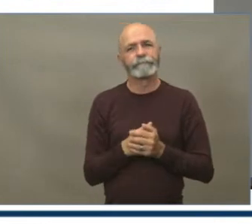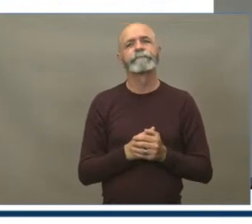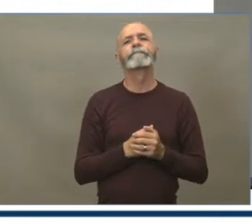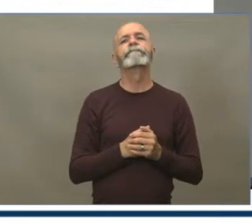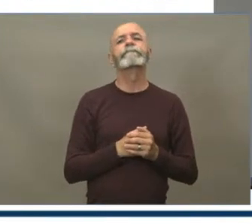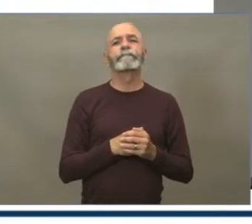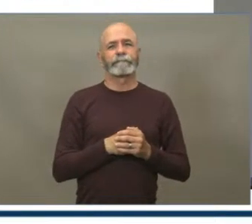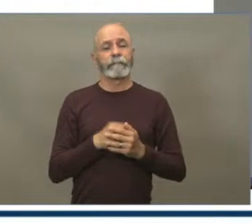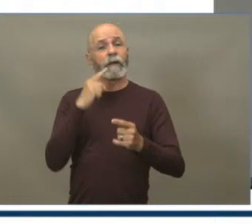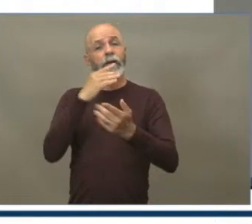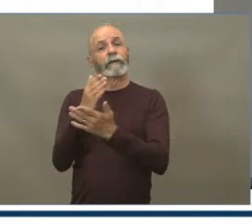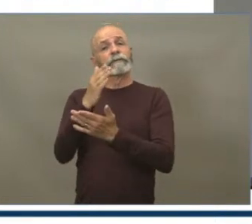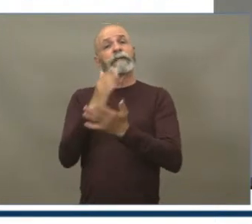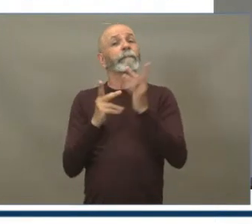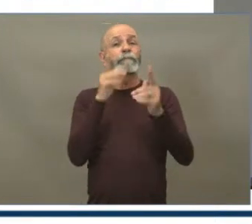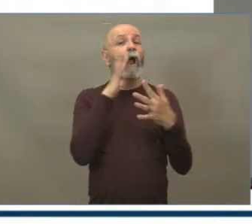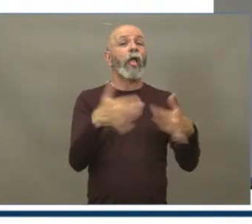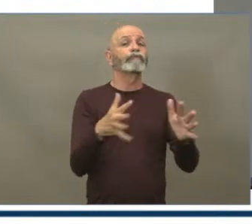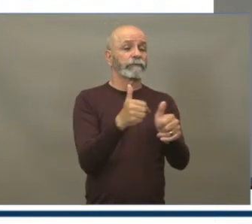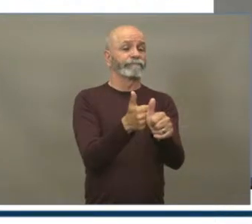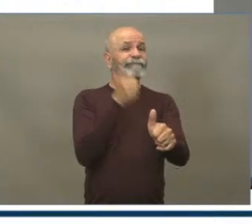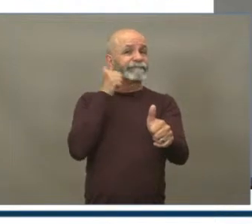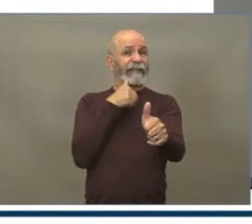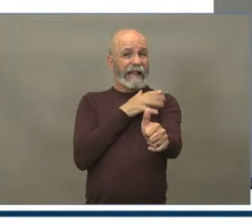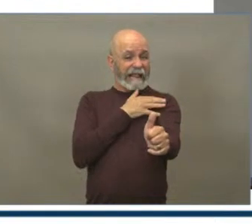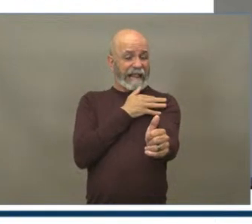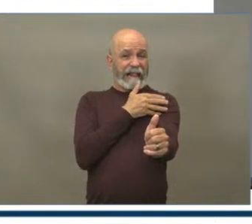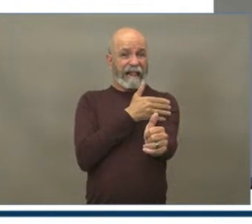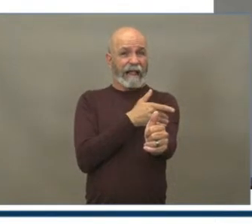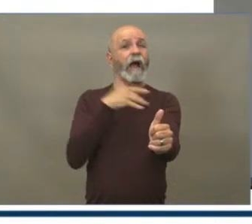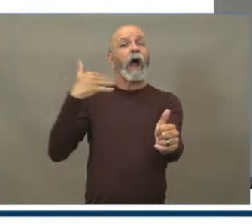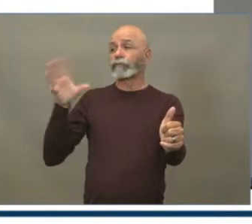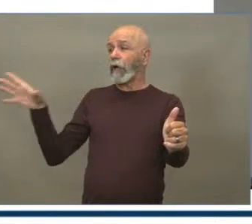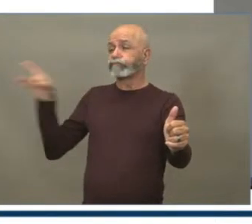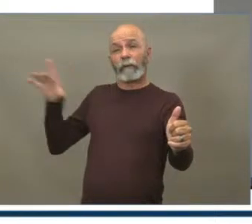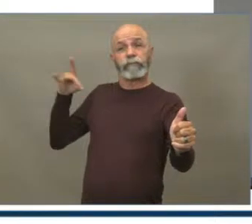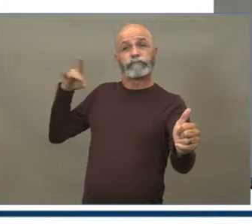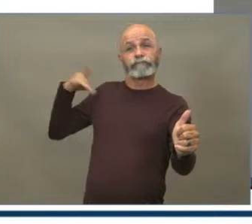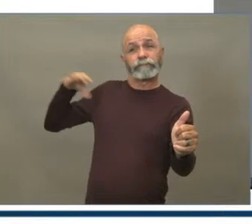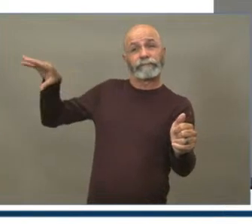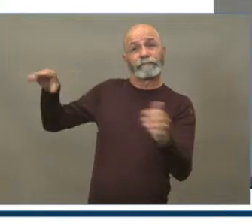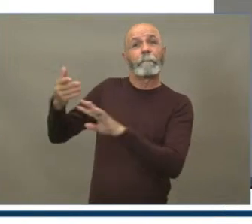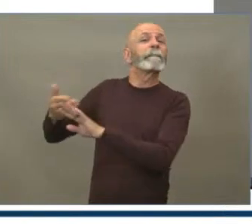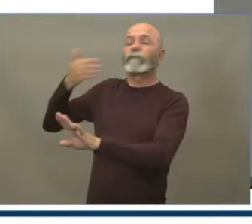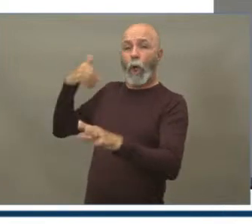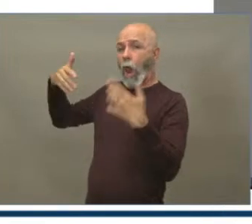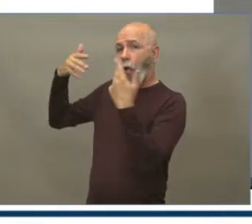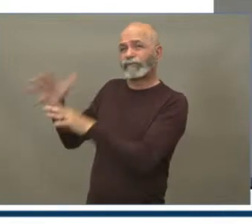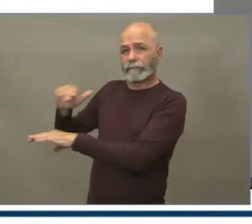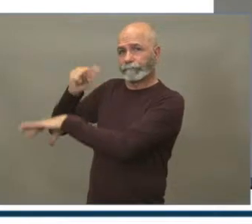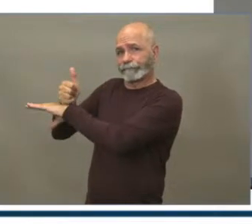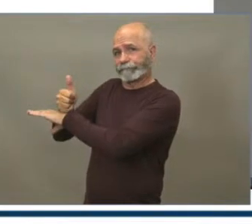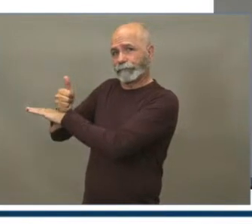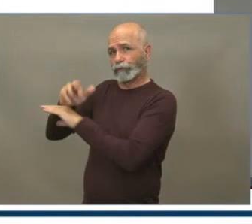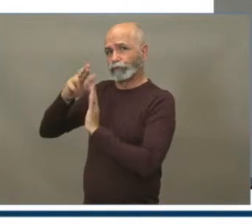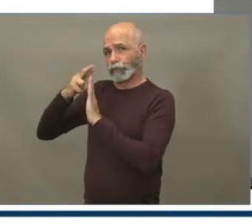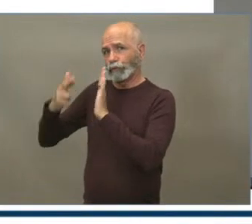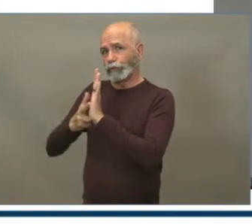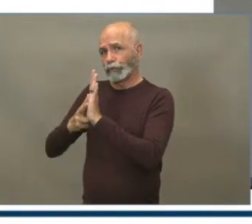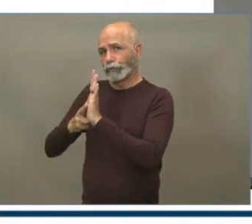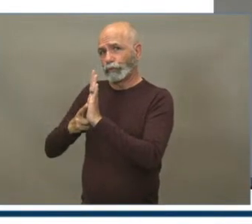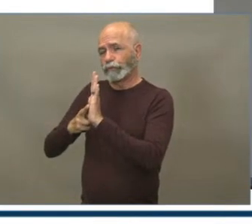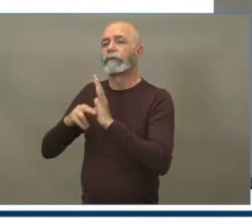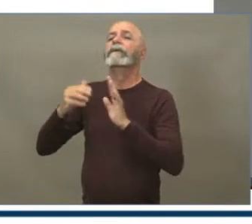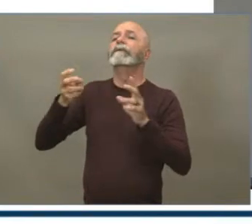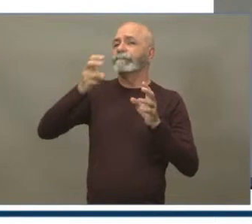people who their exposure happened prior to putting on the restrictions. We're still a couple of days out from